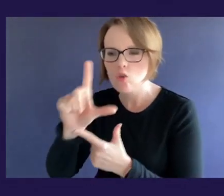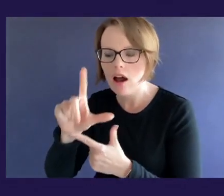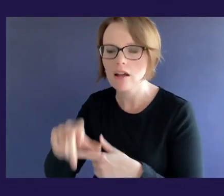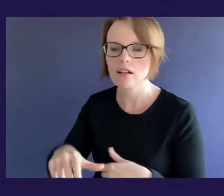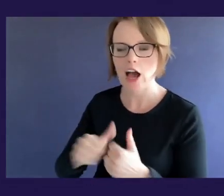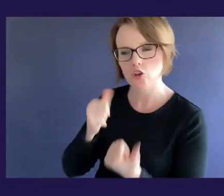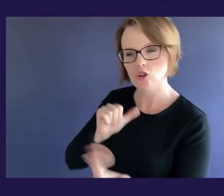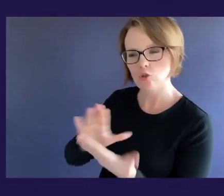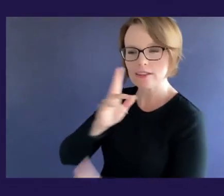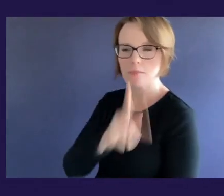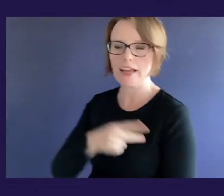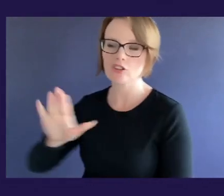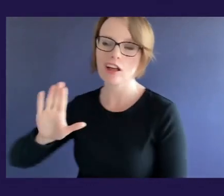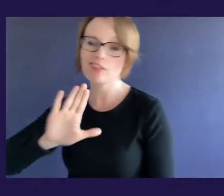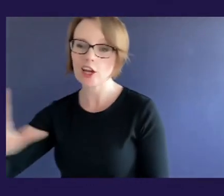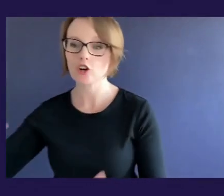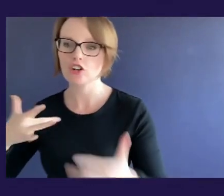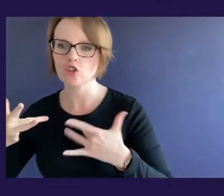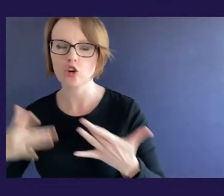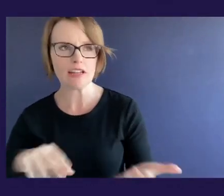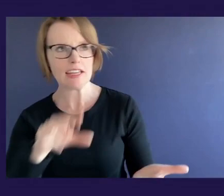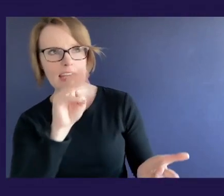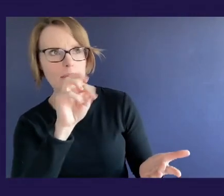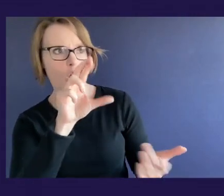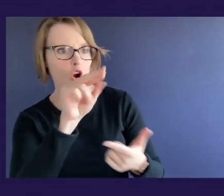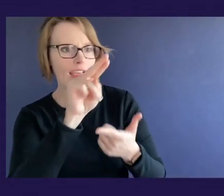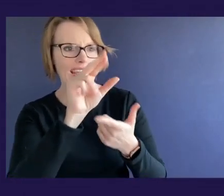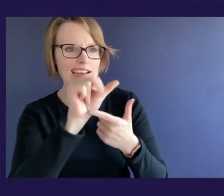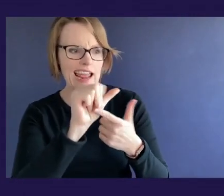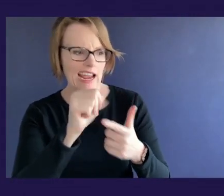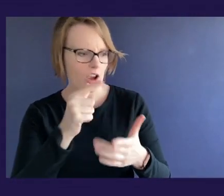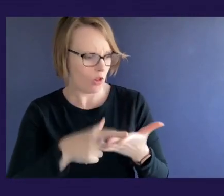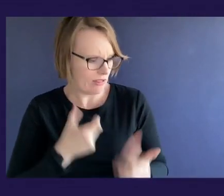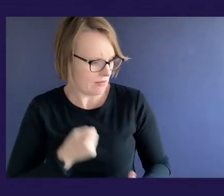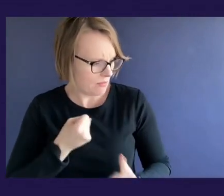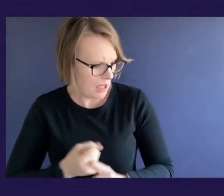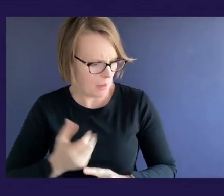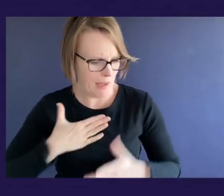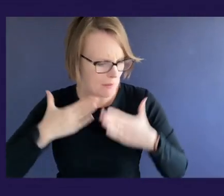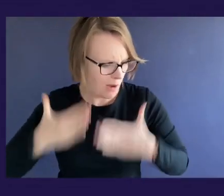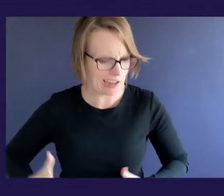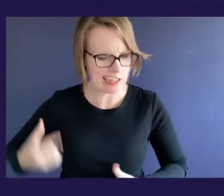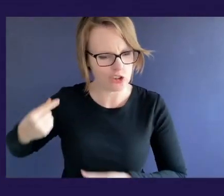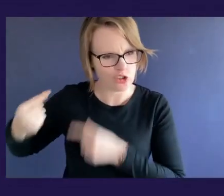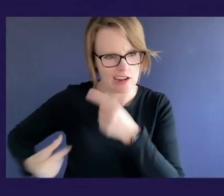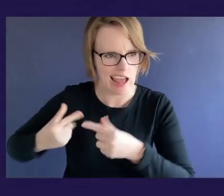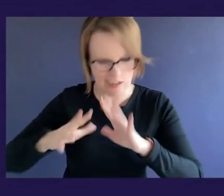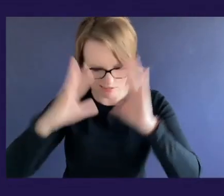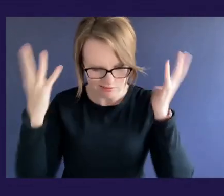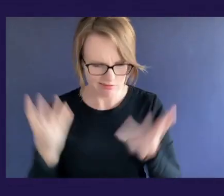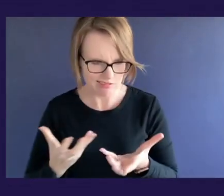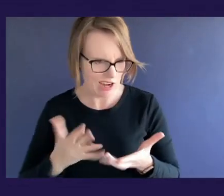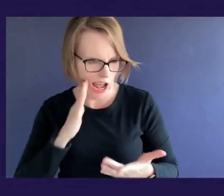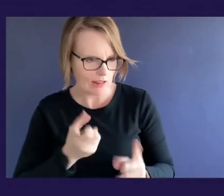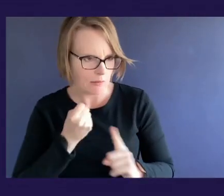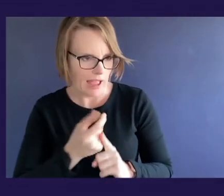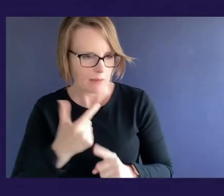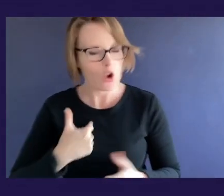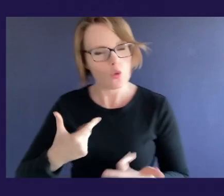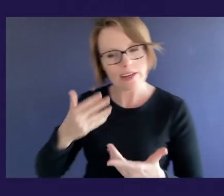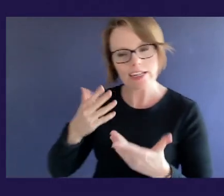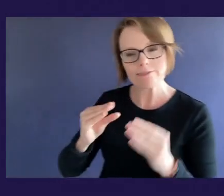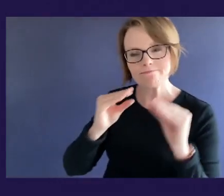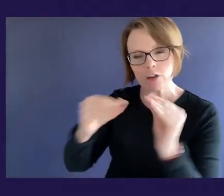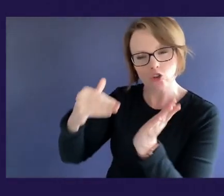does mRNA do to your genetic makeup, et cetera. And I did some of those as well